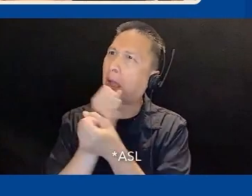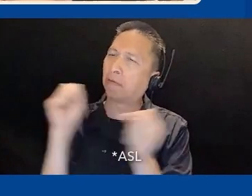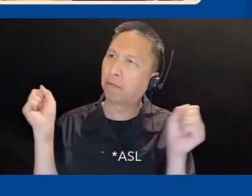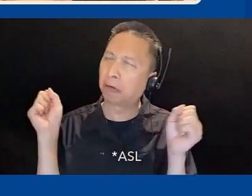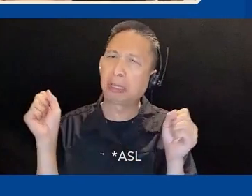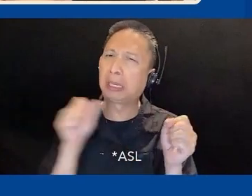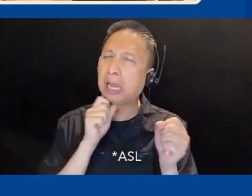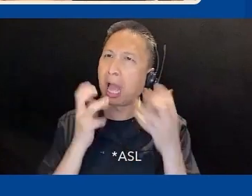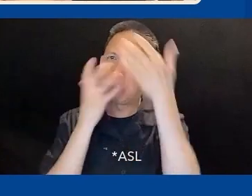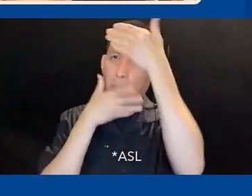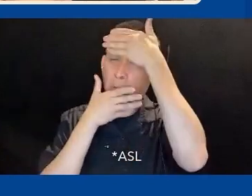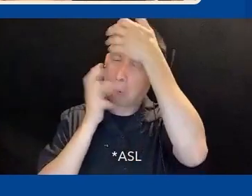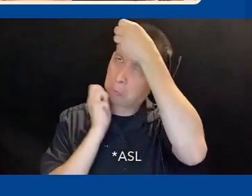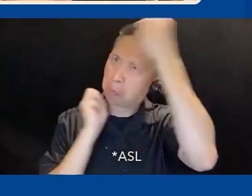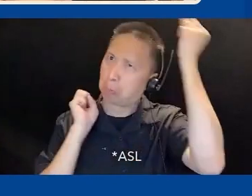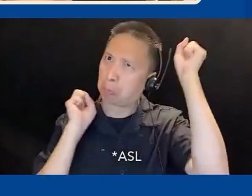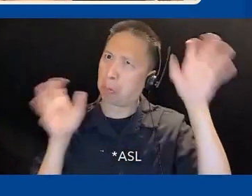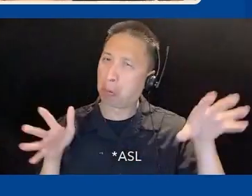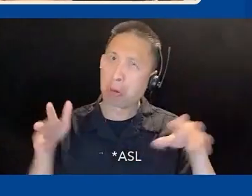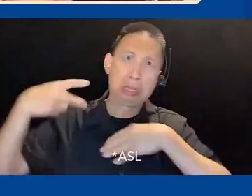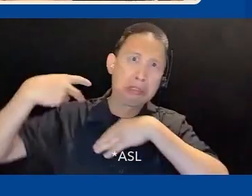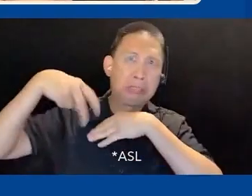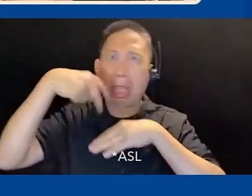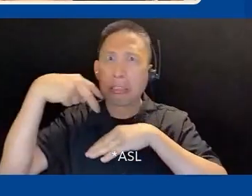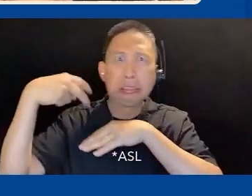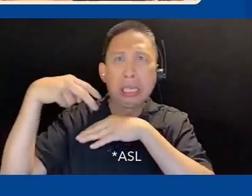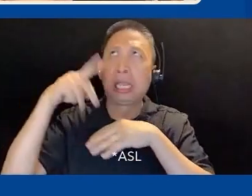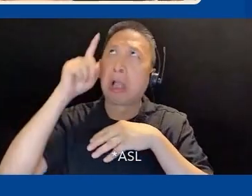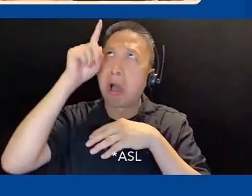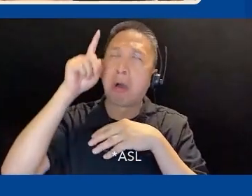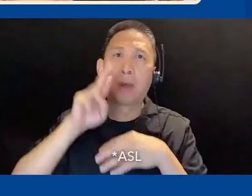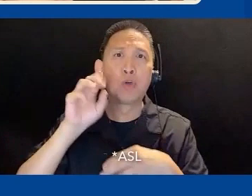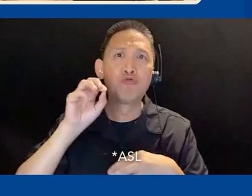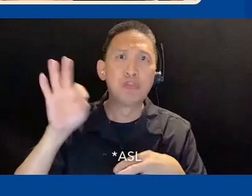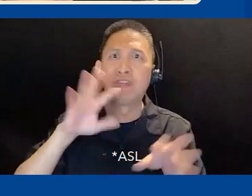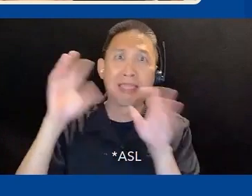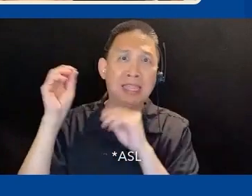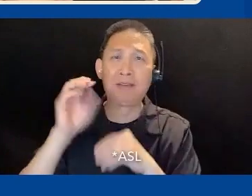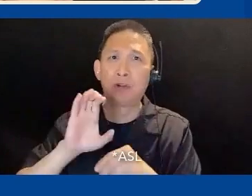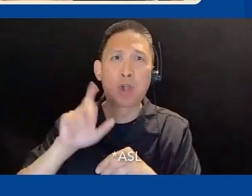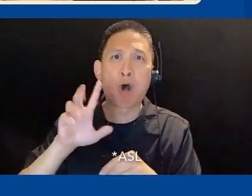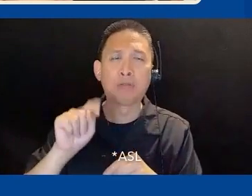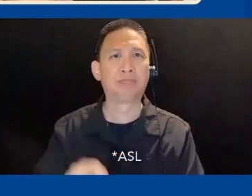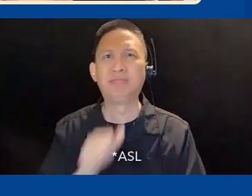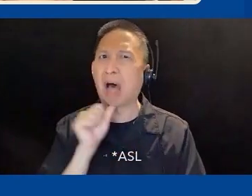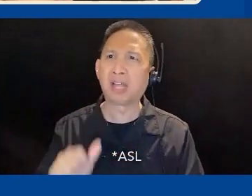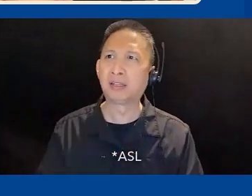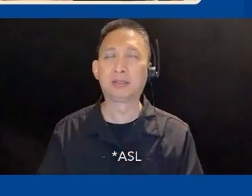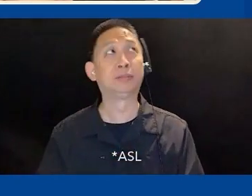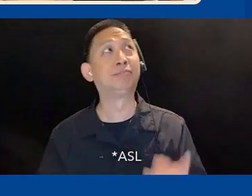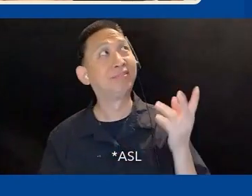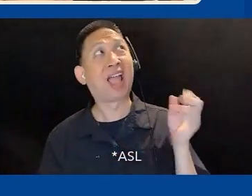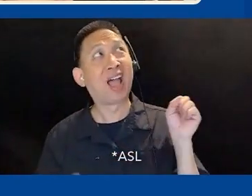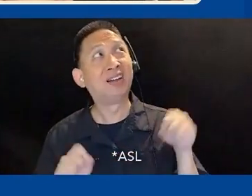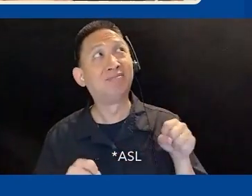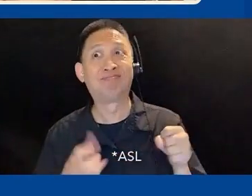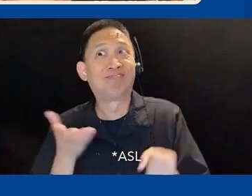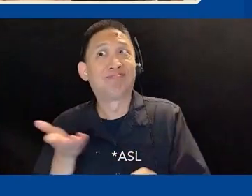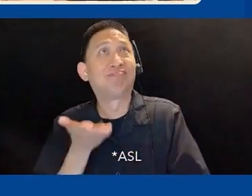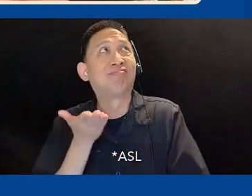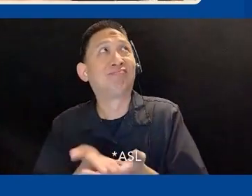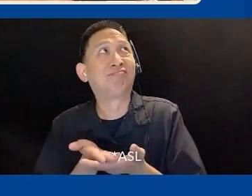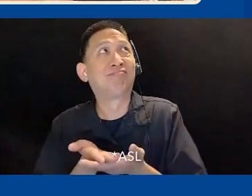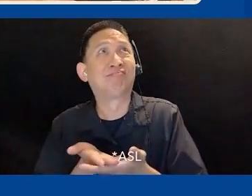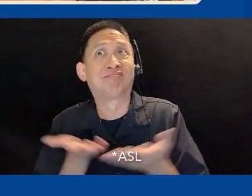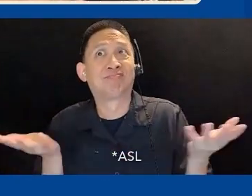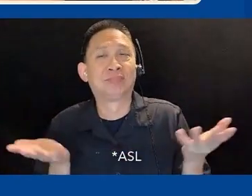like, you know, rooftop dancing around, like she leaves the cult, and it's not like that. And it was just so crazy to hear it because this is the kind of stuff that you speculate